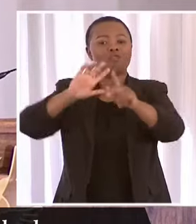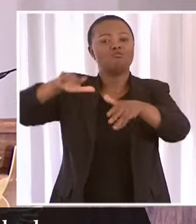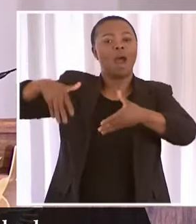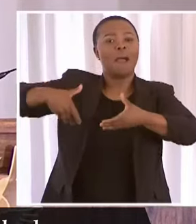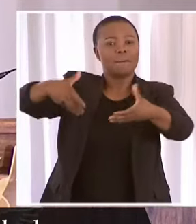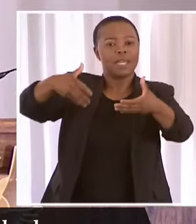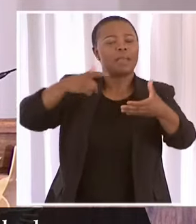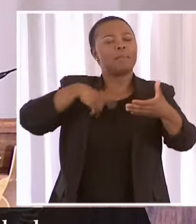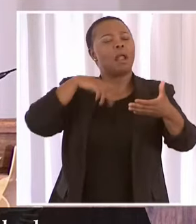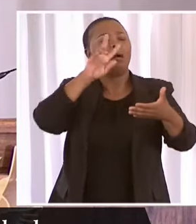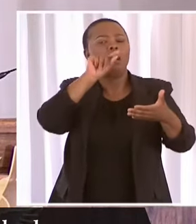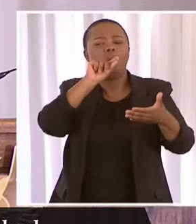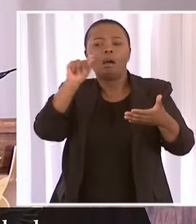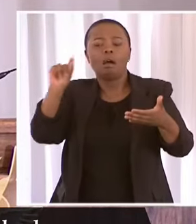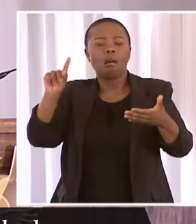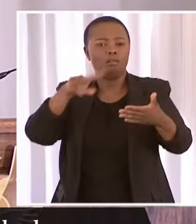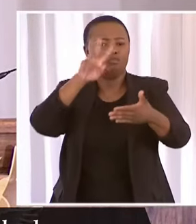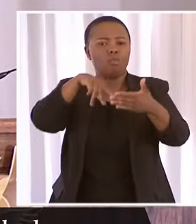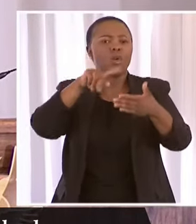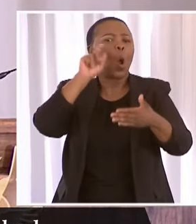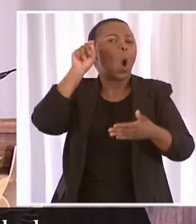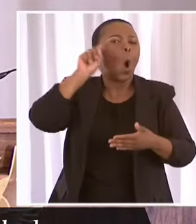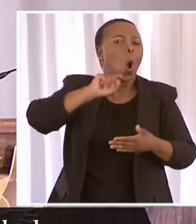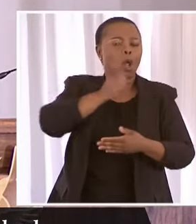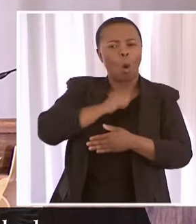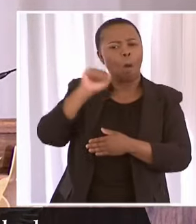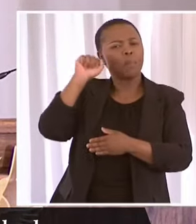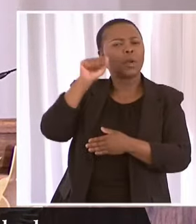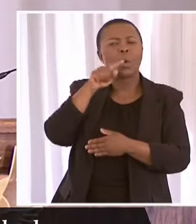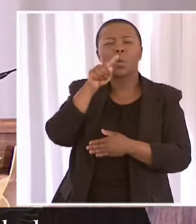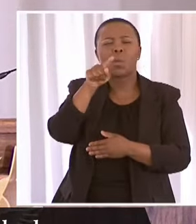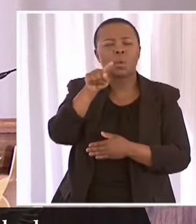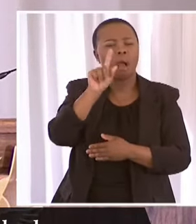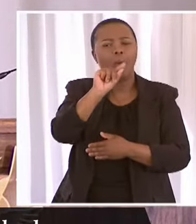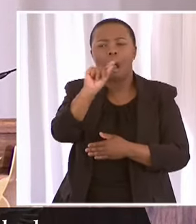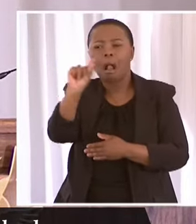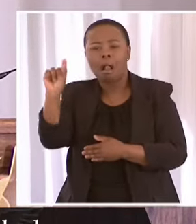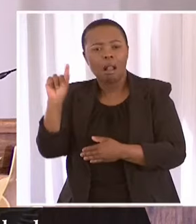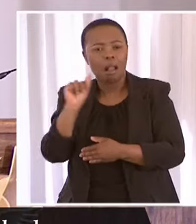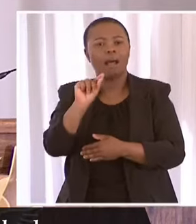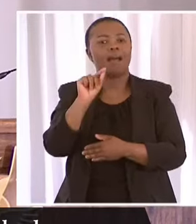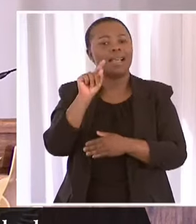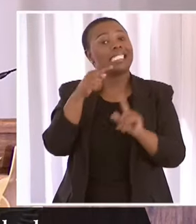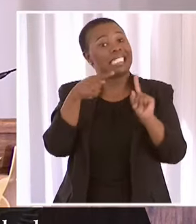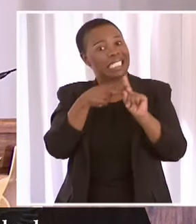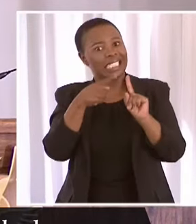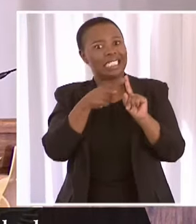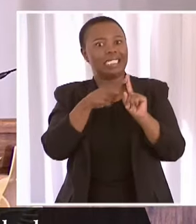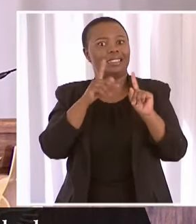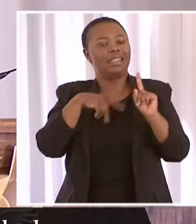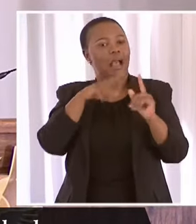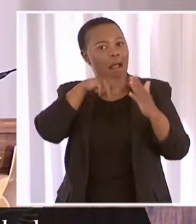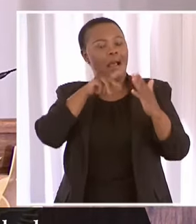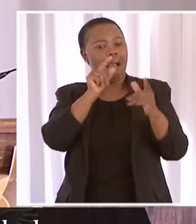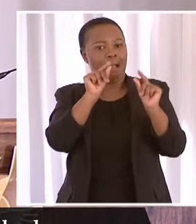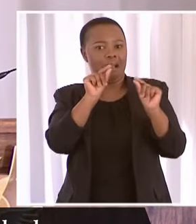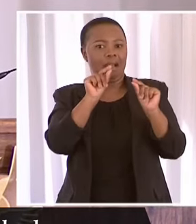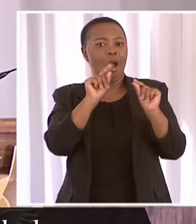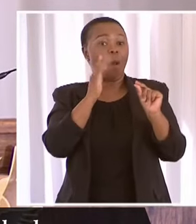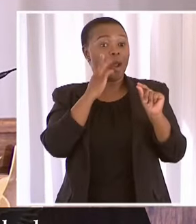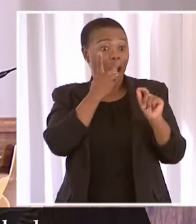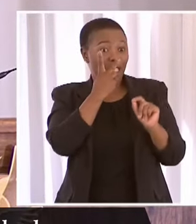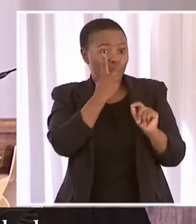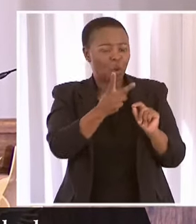about all these old comrades, and he was one of them. So when I saw him, I was so